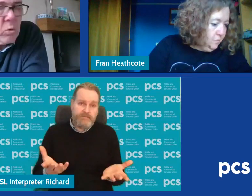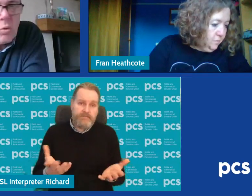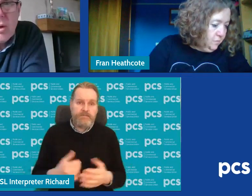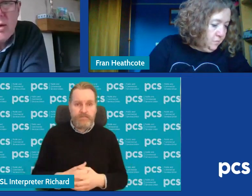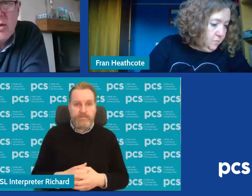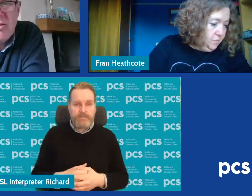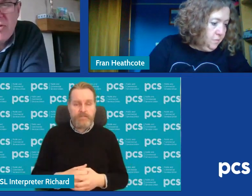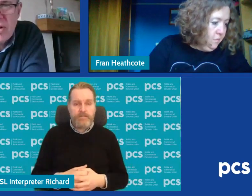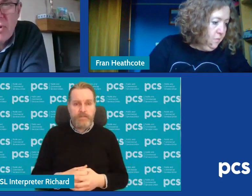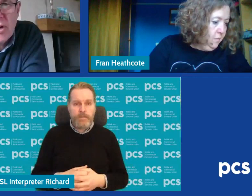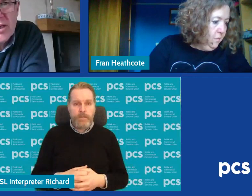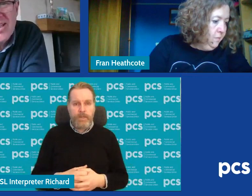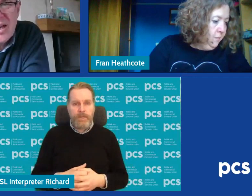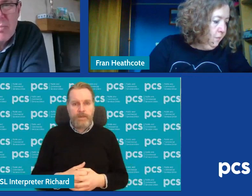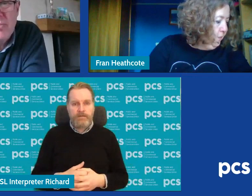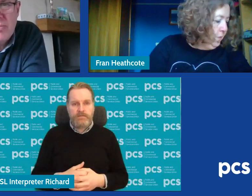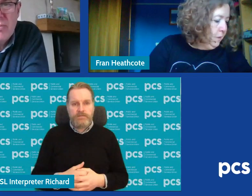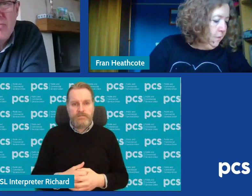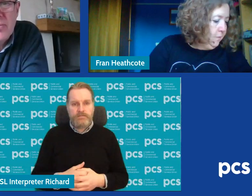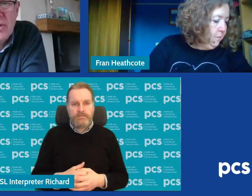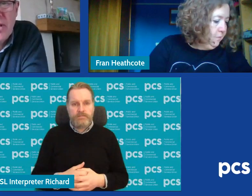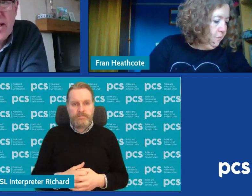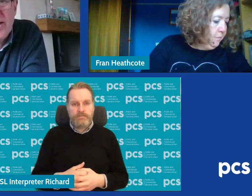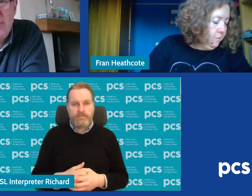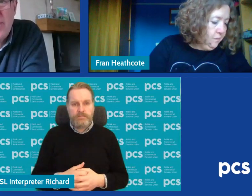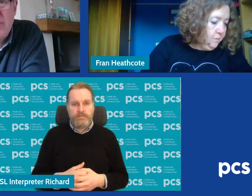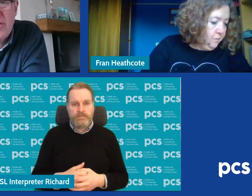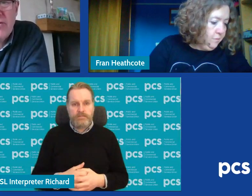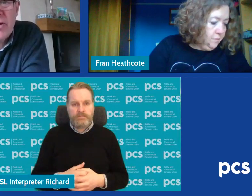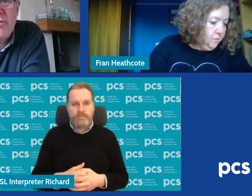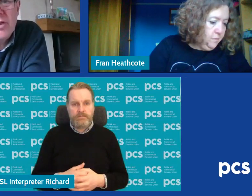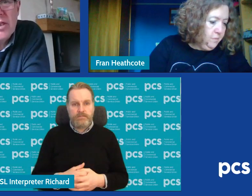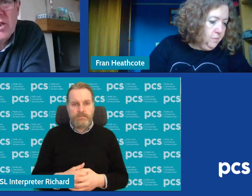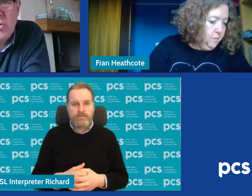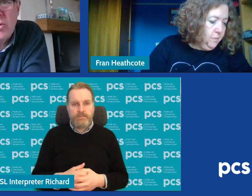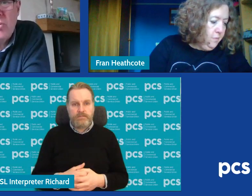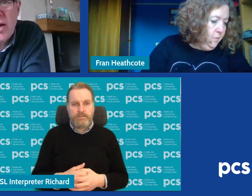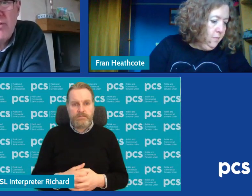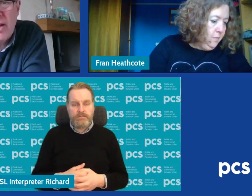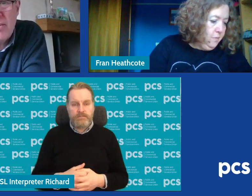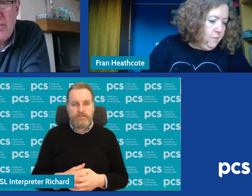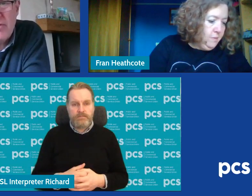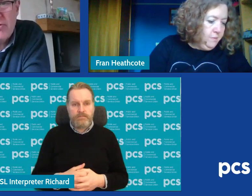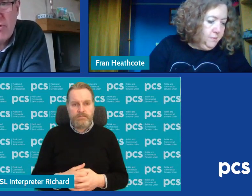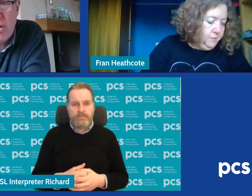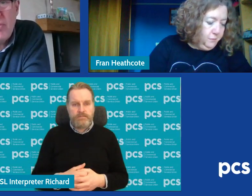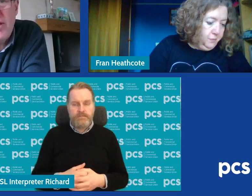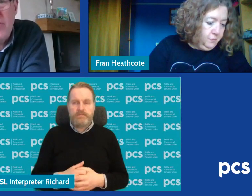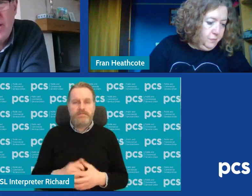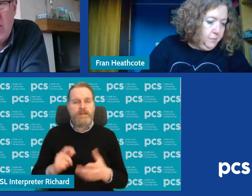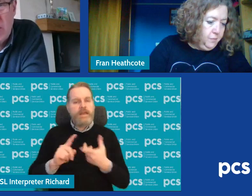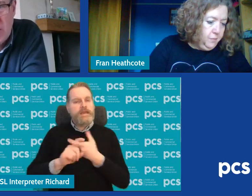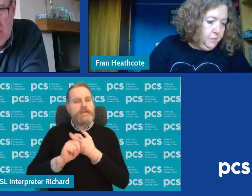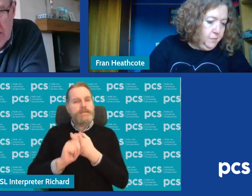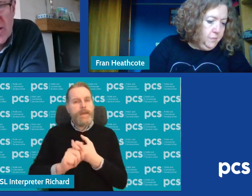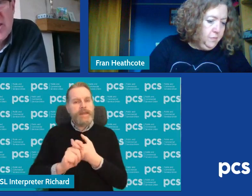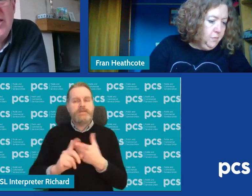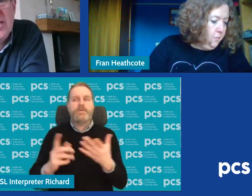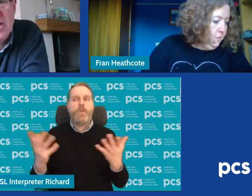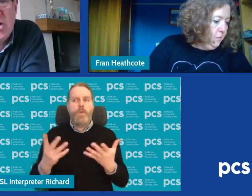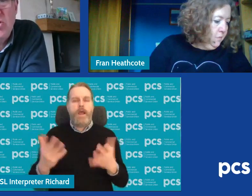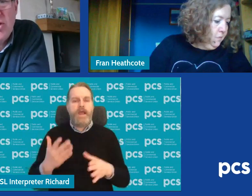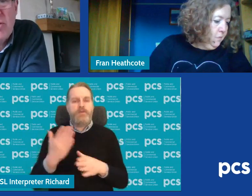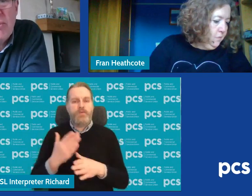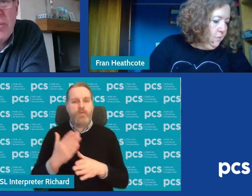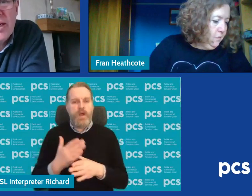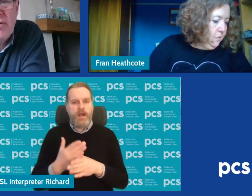People, though, different employers can, if you like, sometimes have a different emphasis. So wherever that member is from, if they send us their